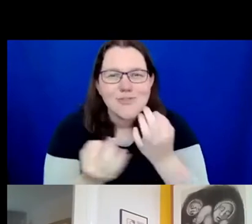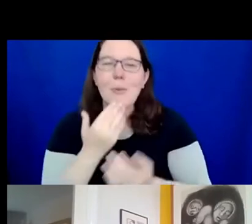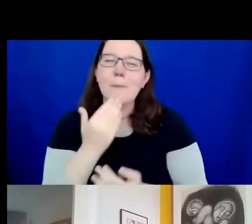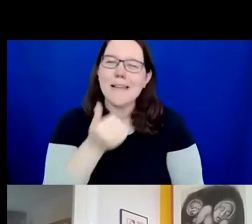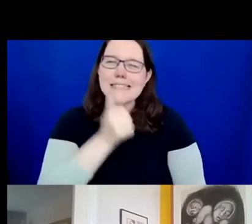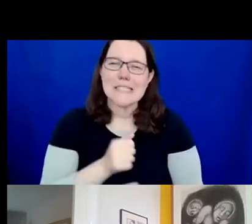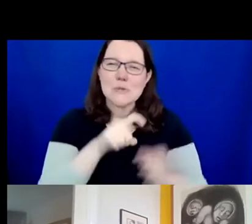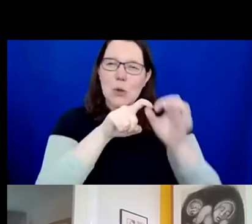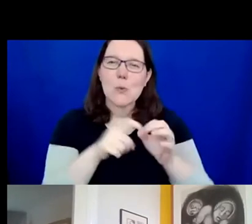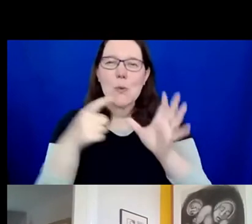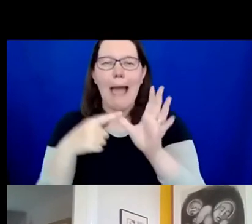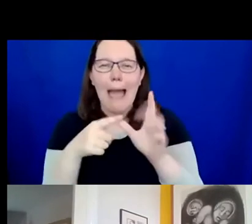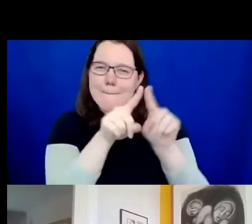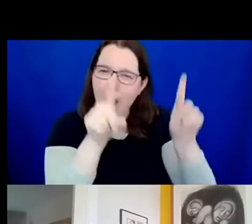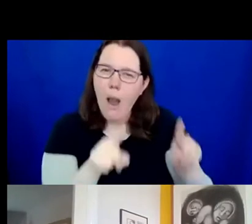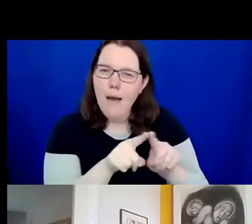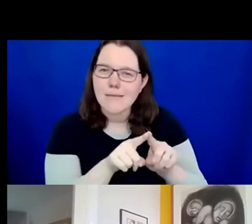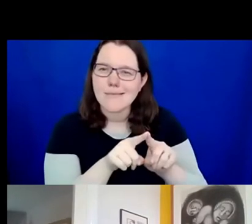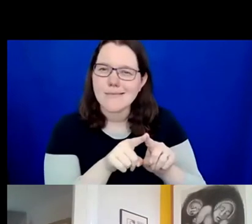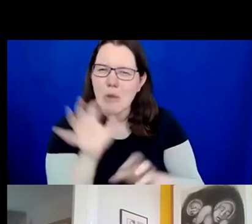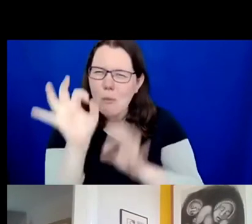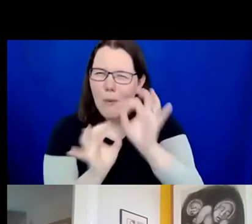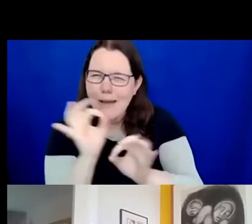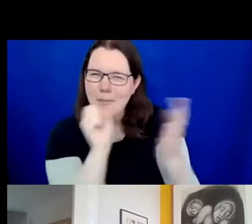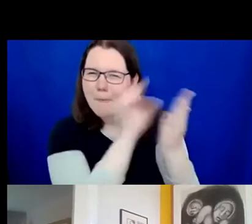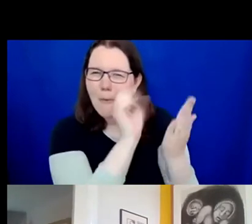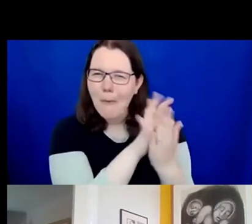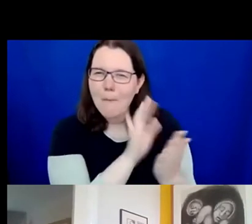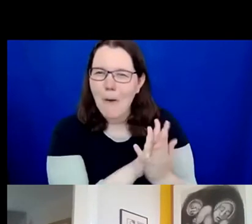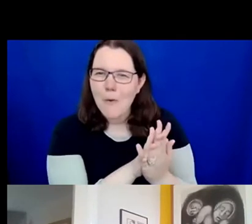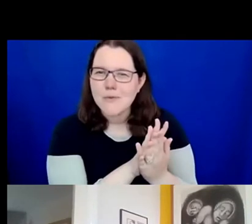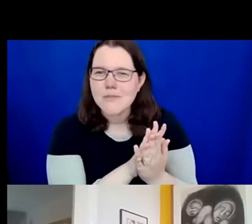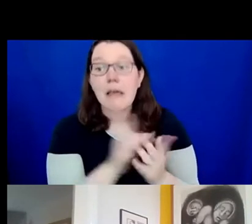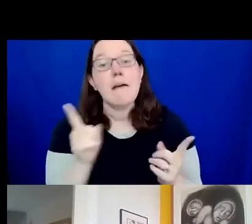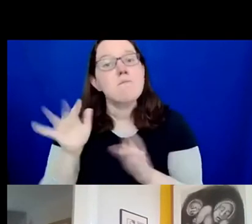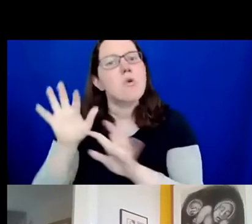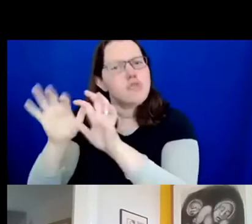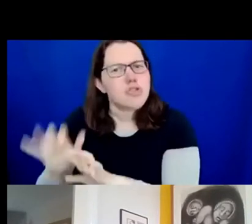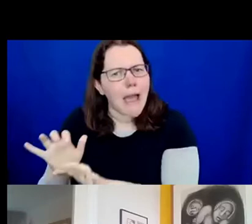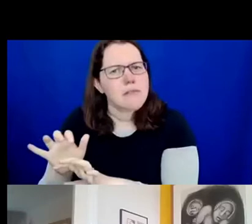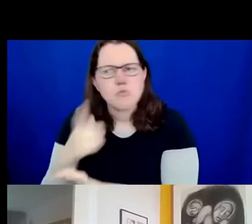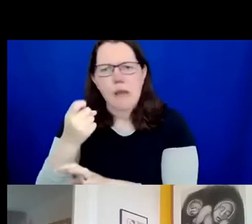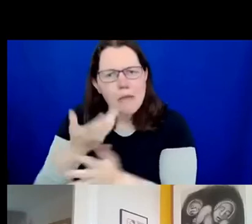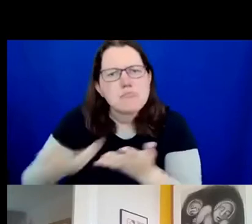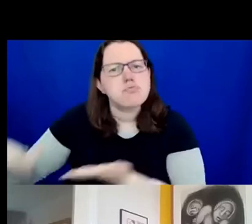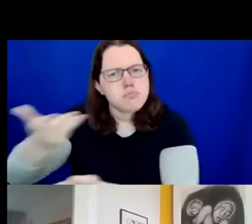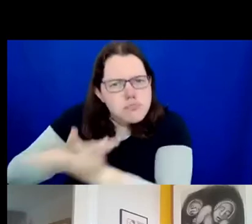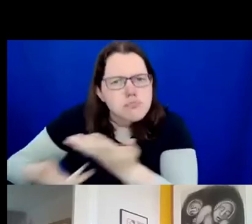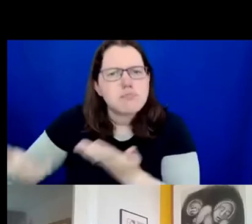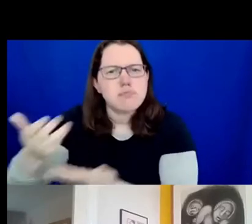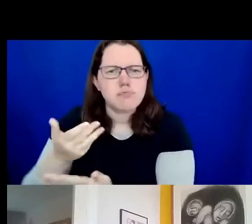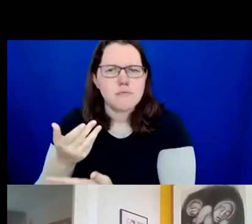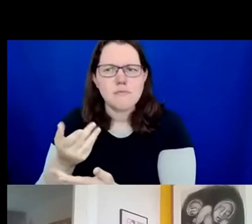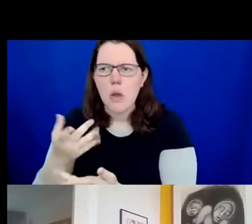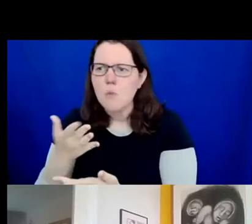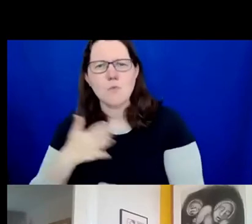not the chat function. But also please use the chat function to interact with your fellow attendees because it's nice to get a sense of who's in the